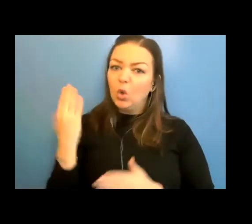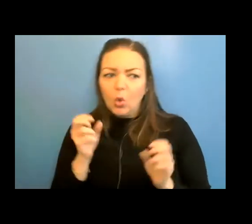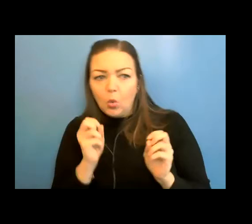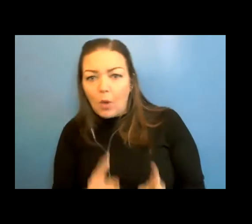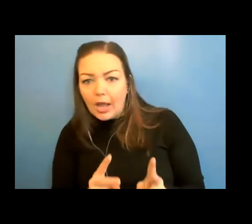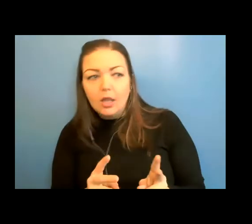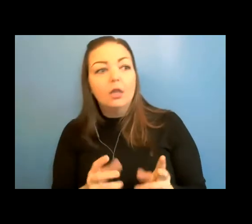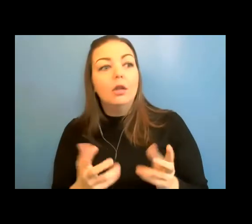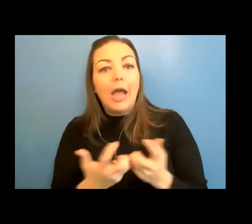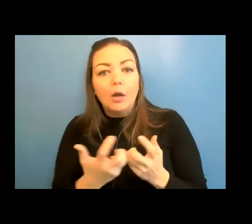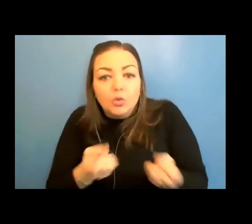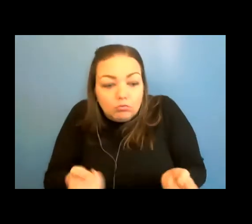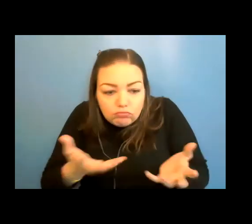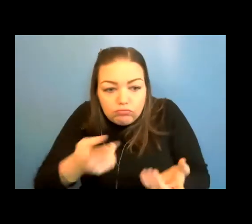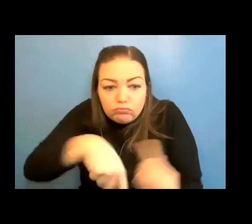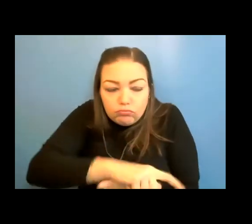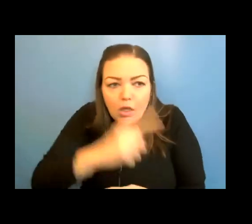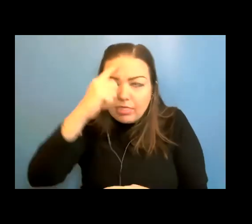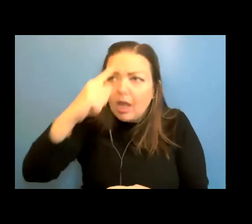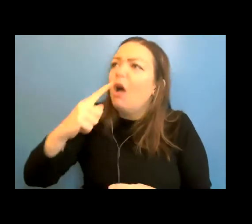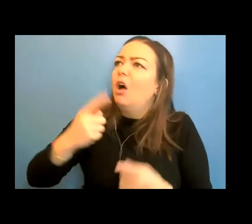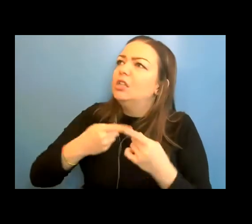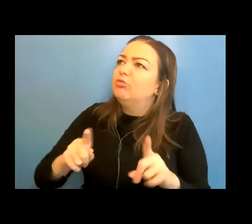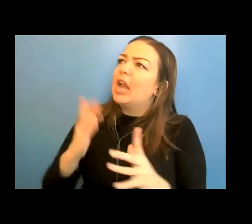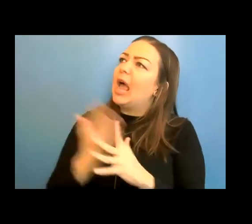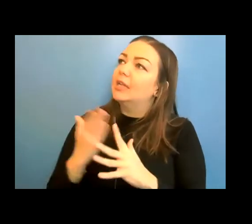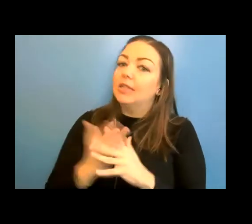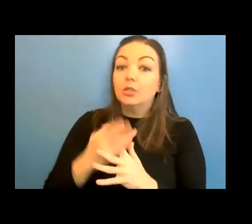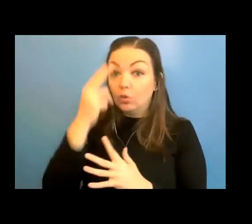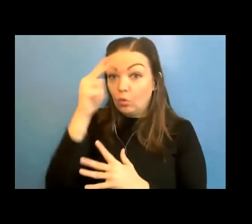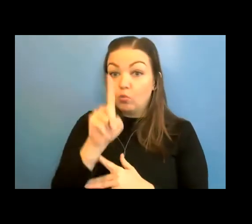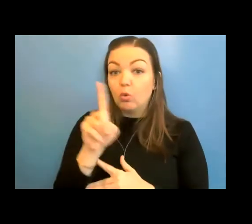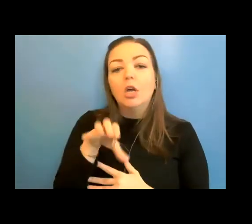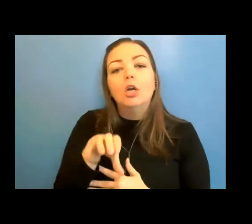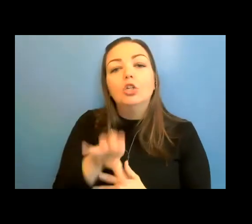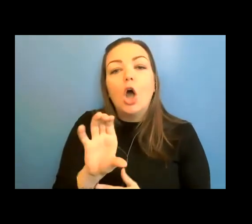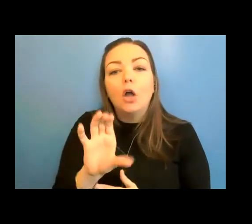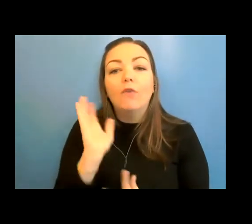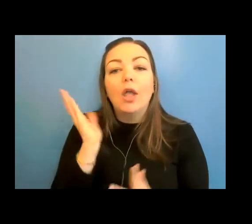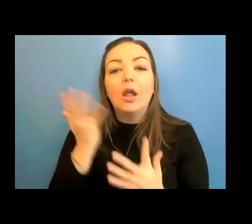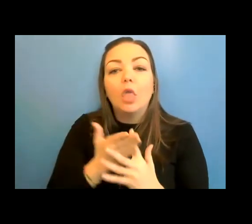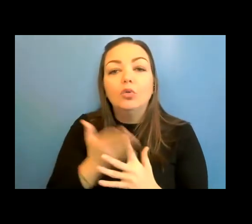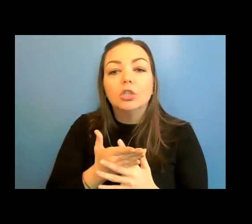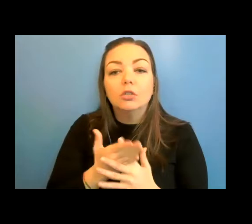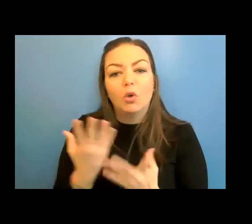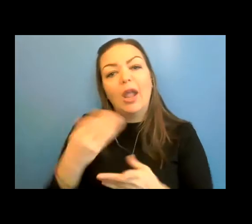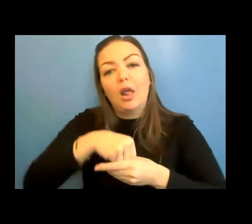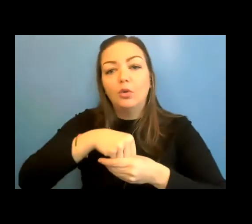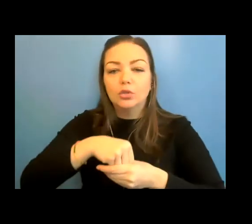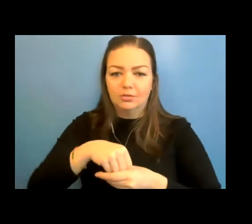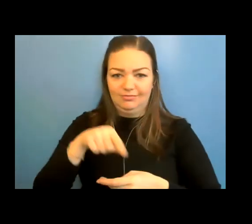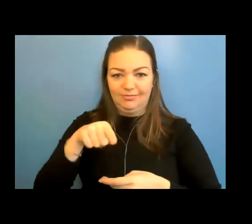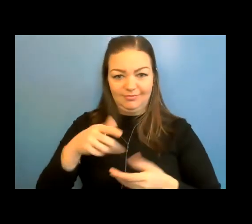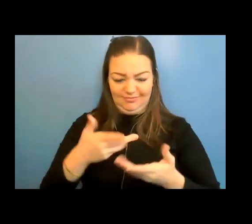differently about access, cards for inclusion. If you haven't seen these, it's a card game that you can play to help you